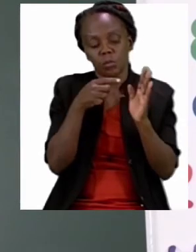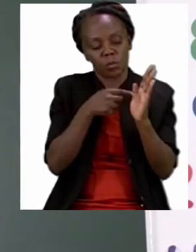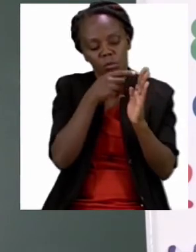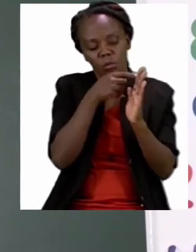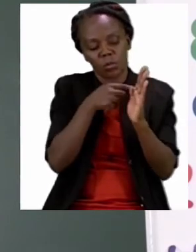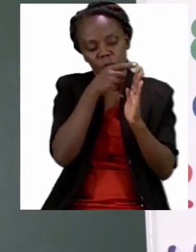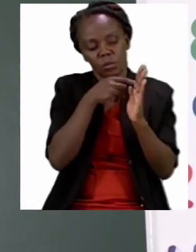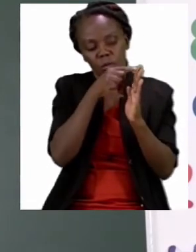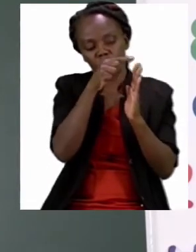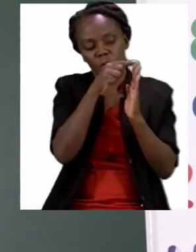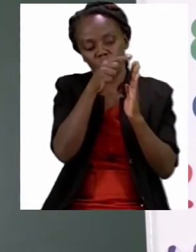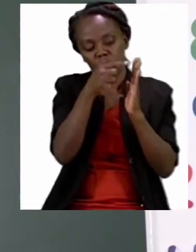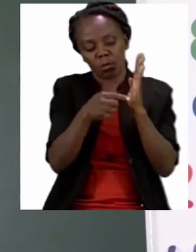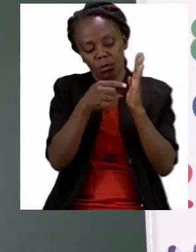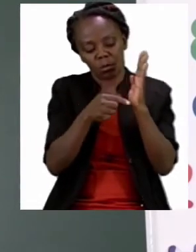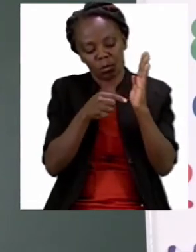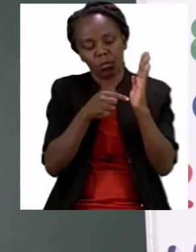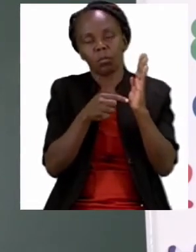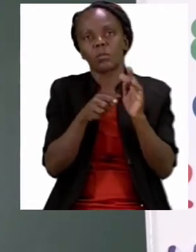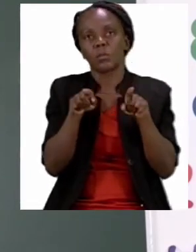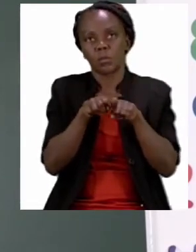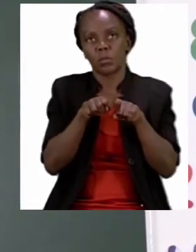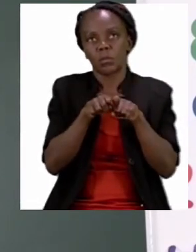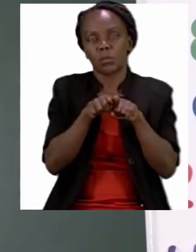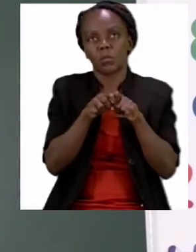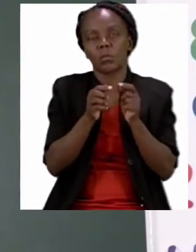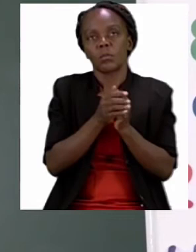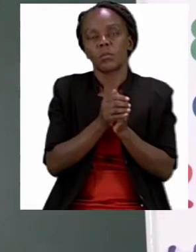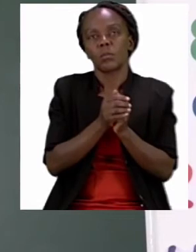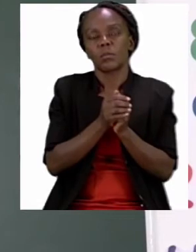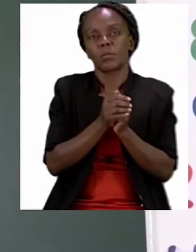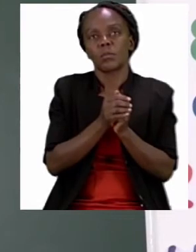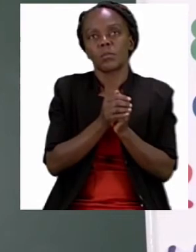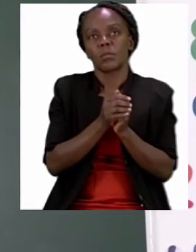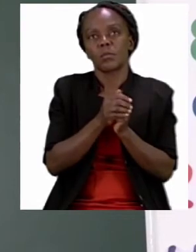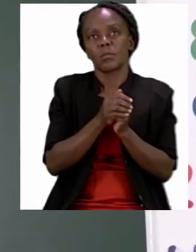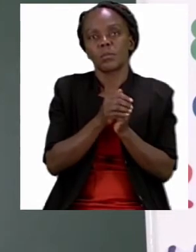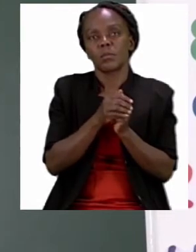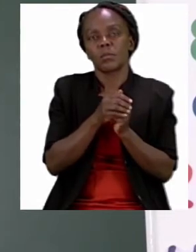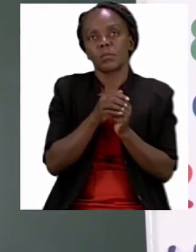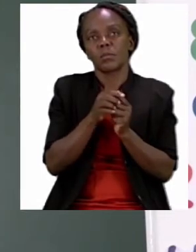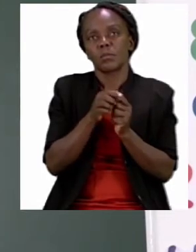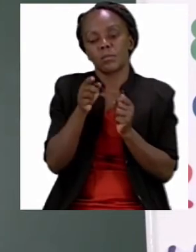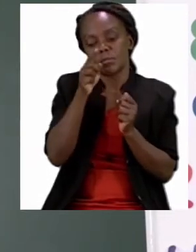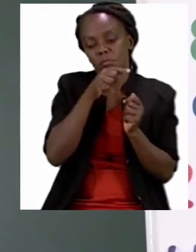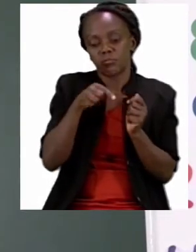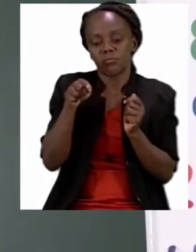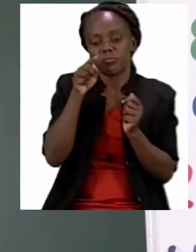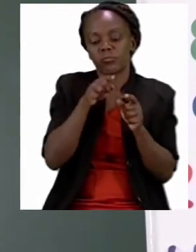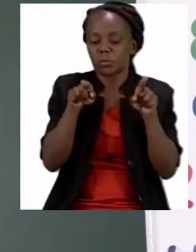square can be turned round and round and